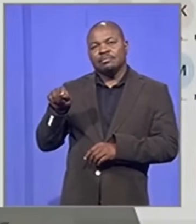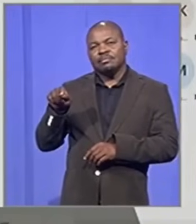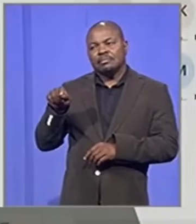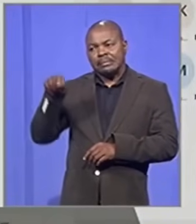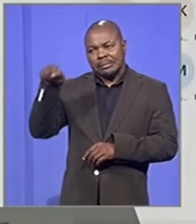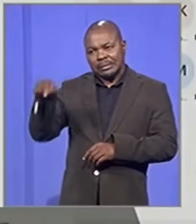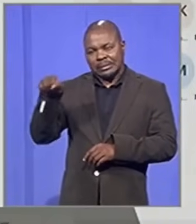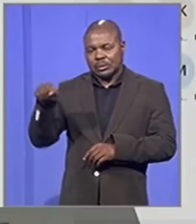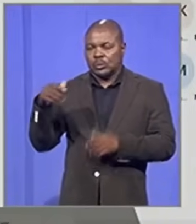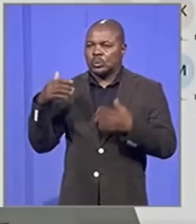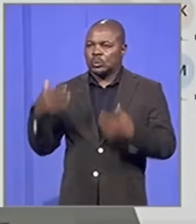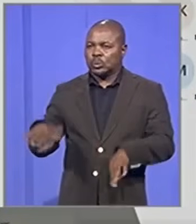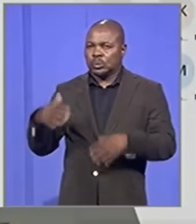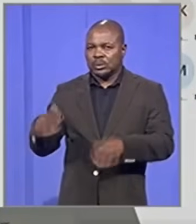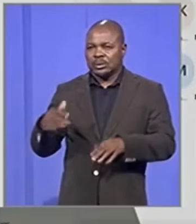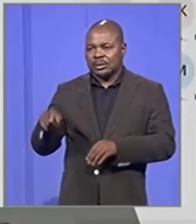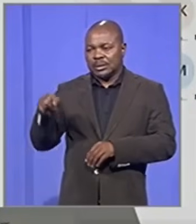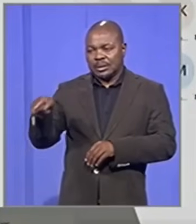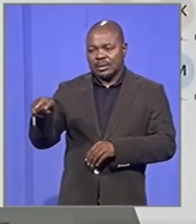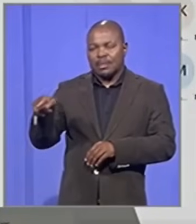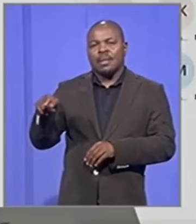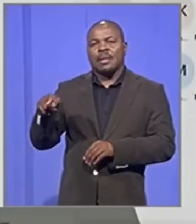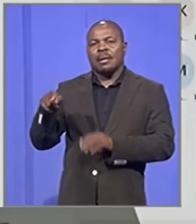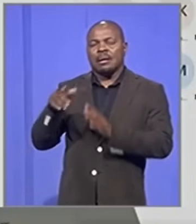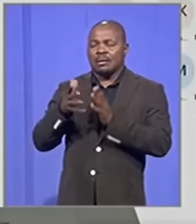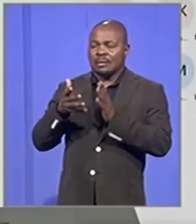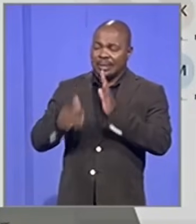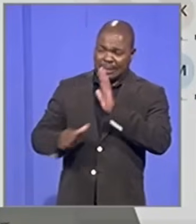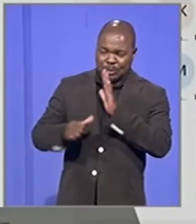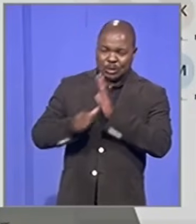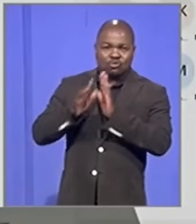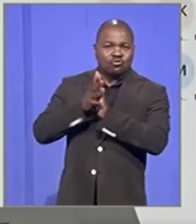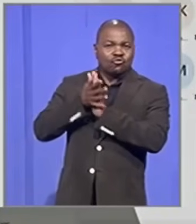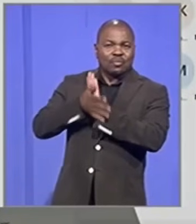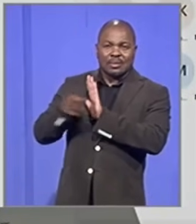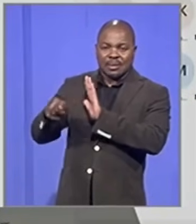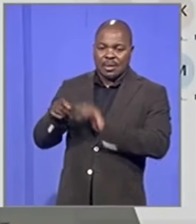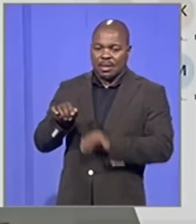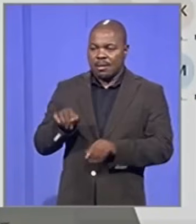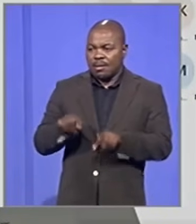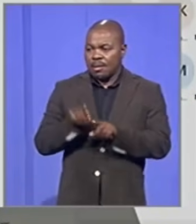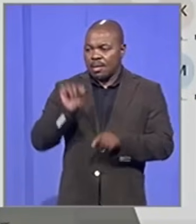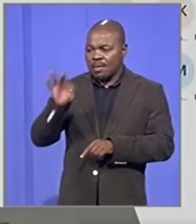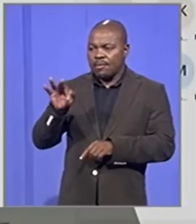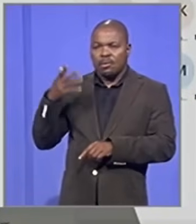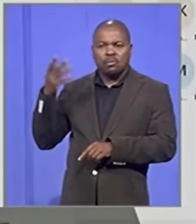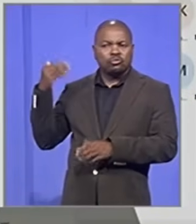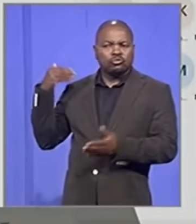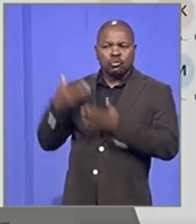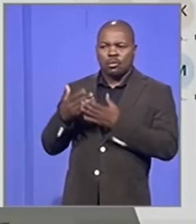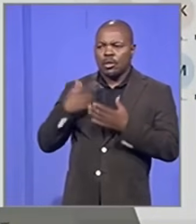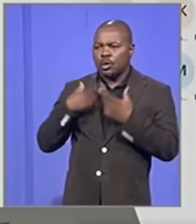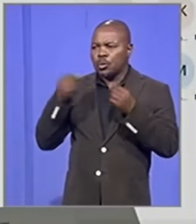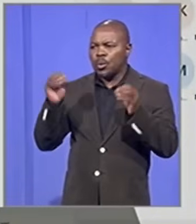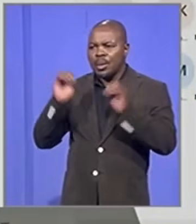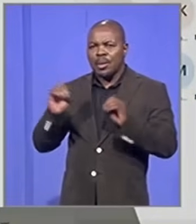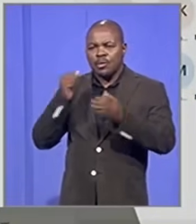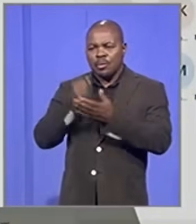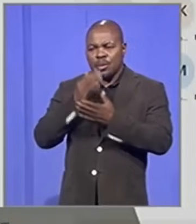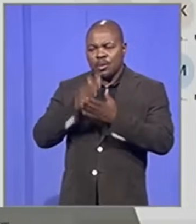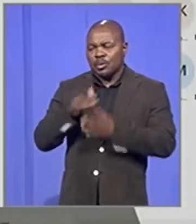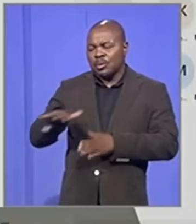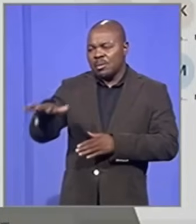under the critical infrastructure, which meant that if there was nothing done to ensure that the pollution in the